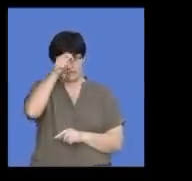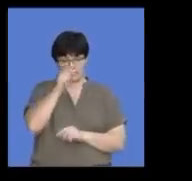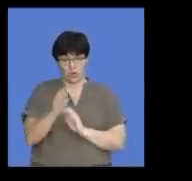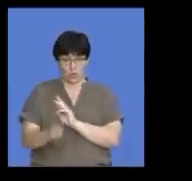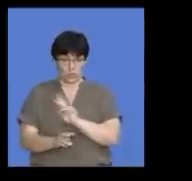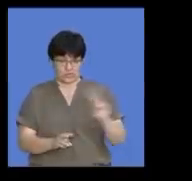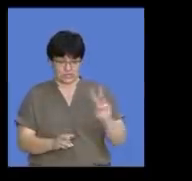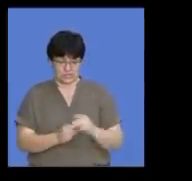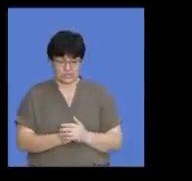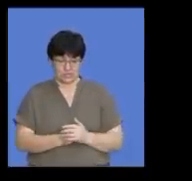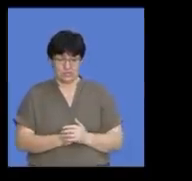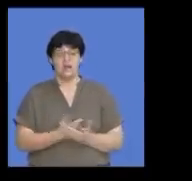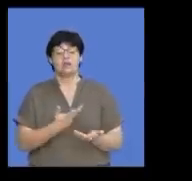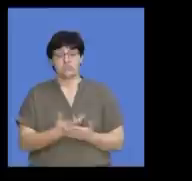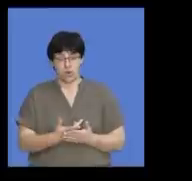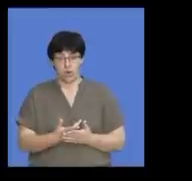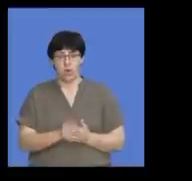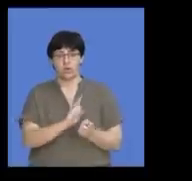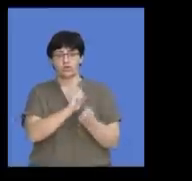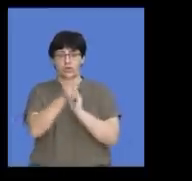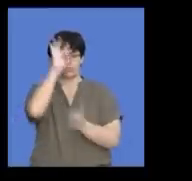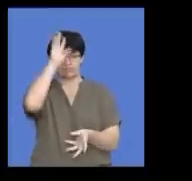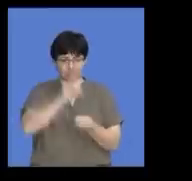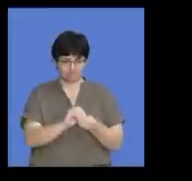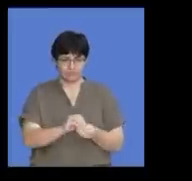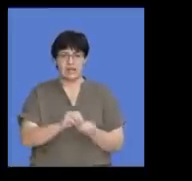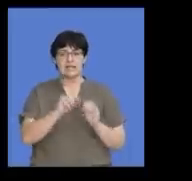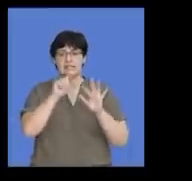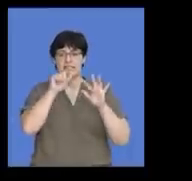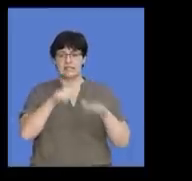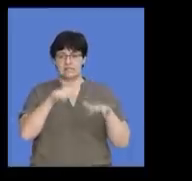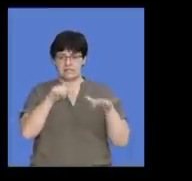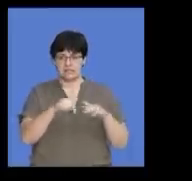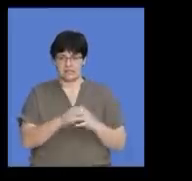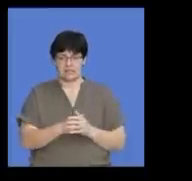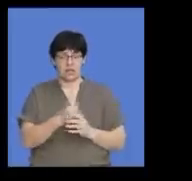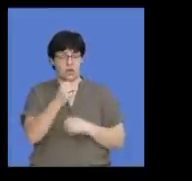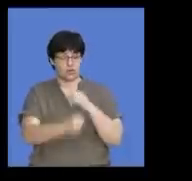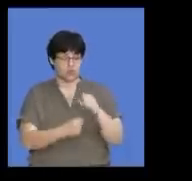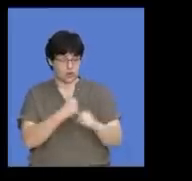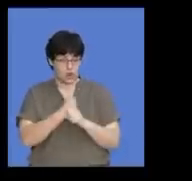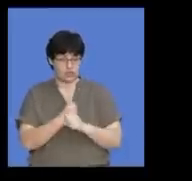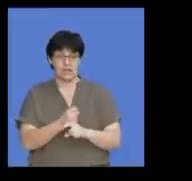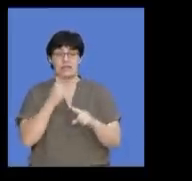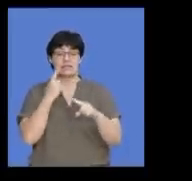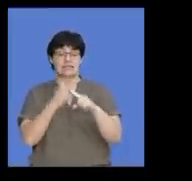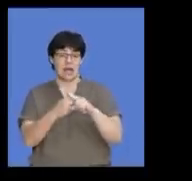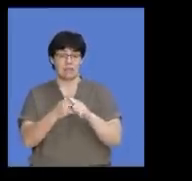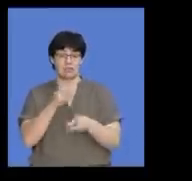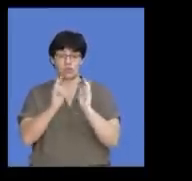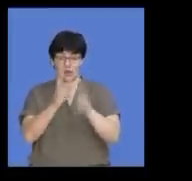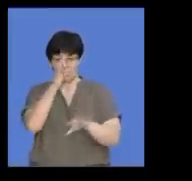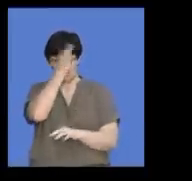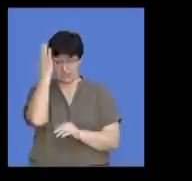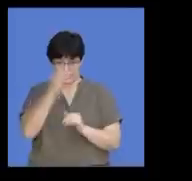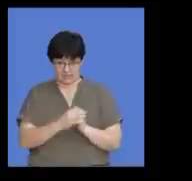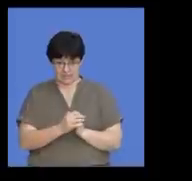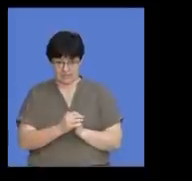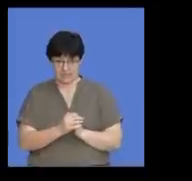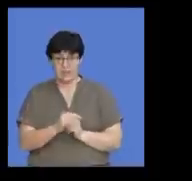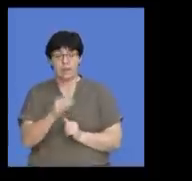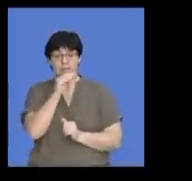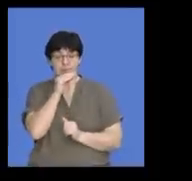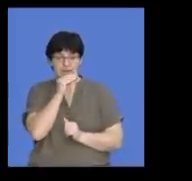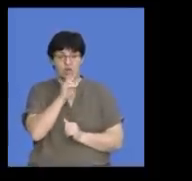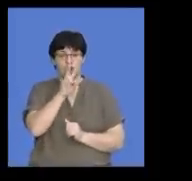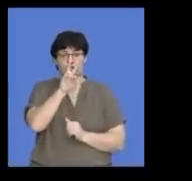To calculate the total change, 17 years times 12 minutes. That's